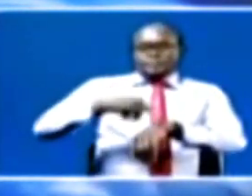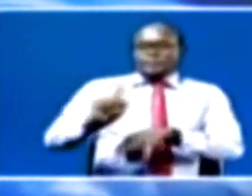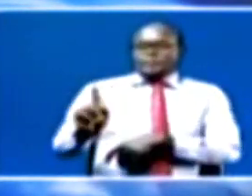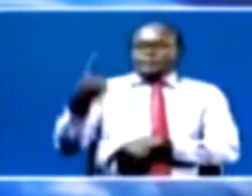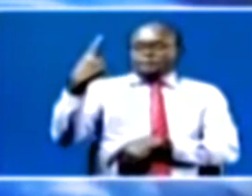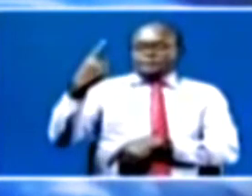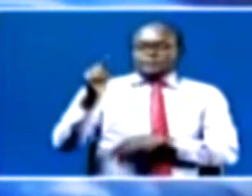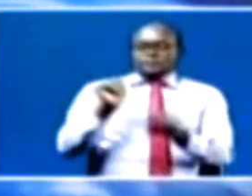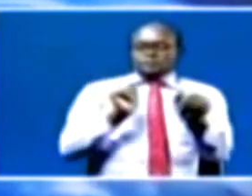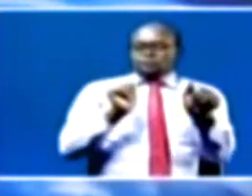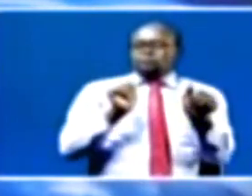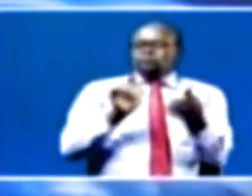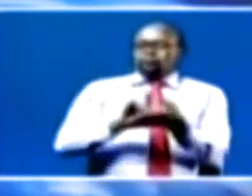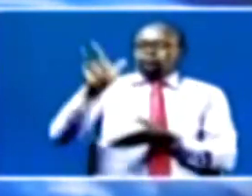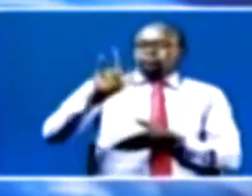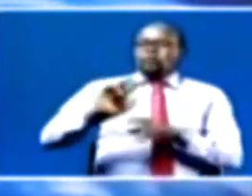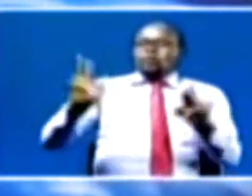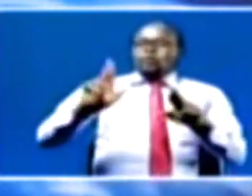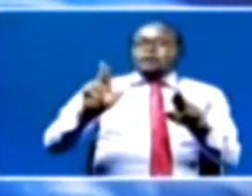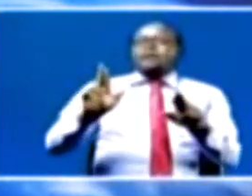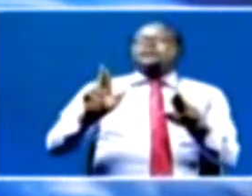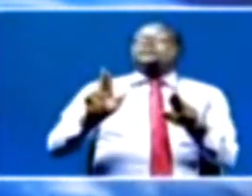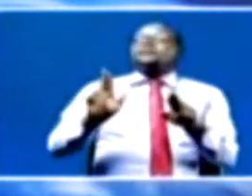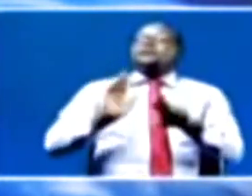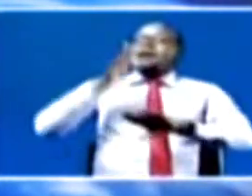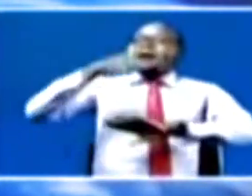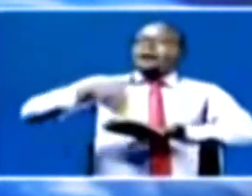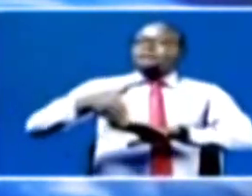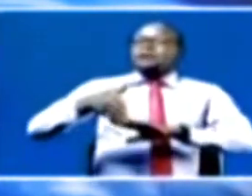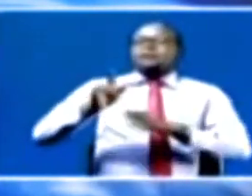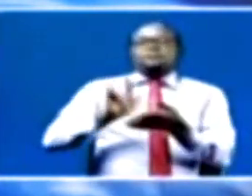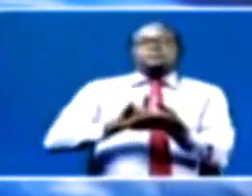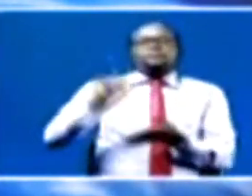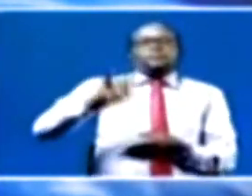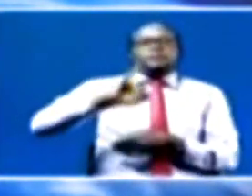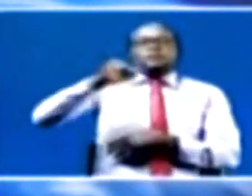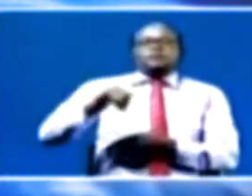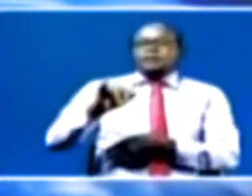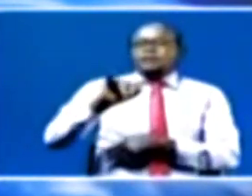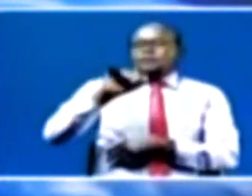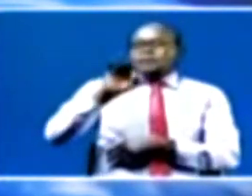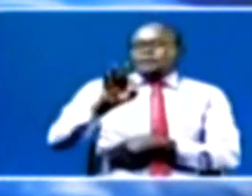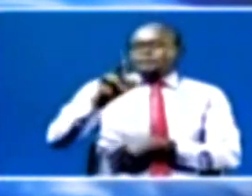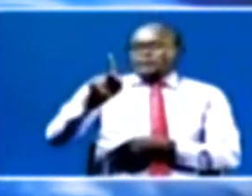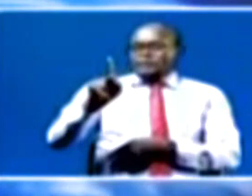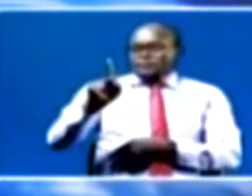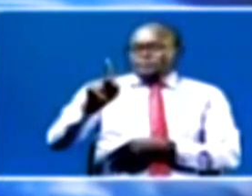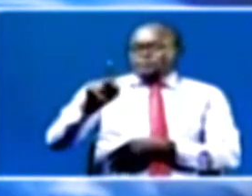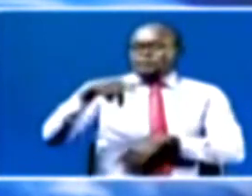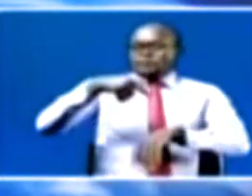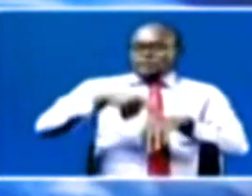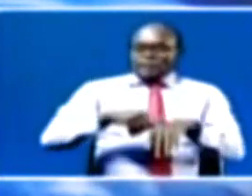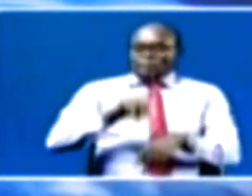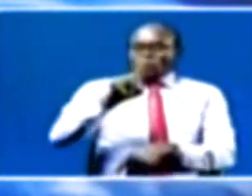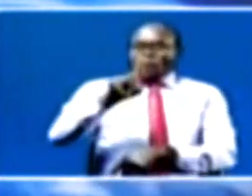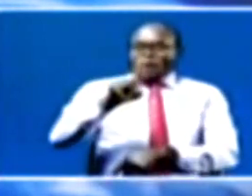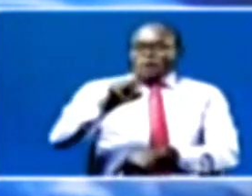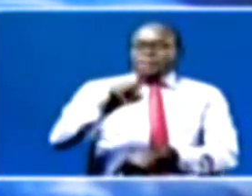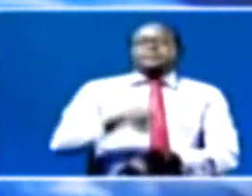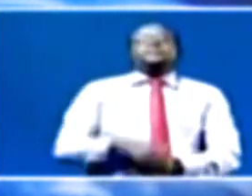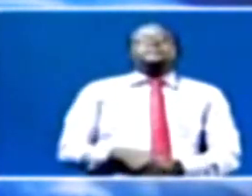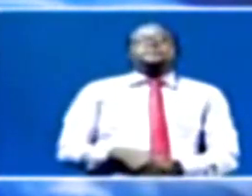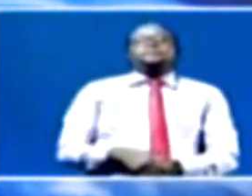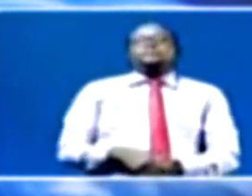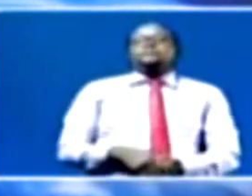first flight from New York is already airborne after departing JF Kennedy International Airport at 1 p.m. local time.